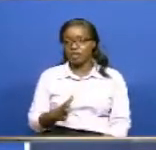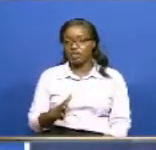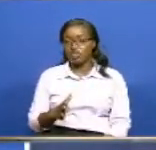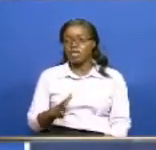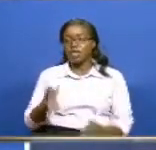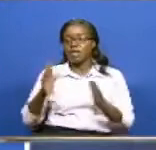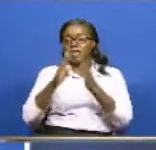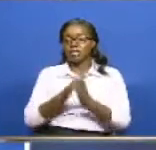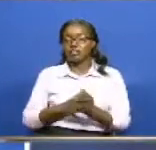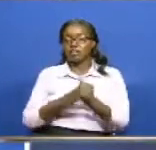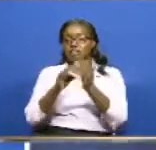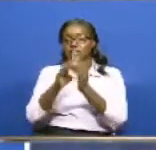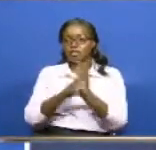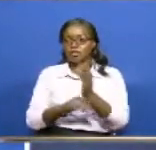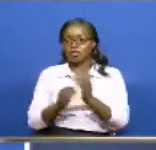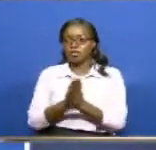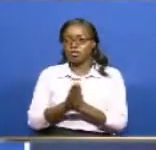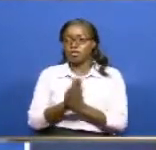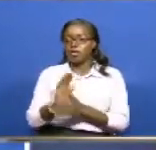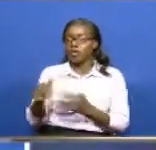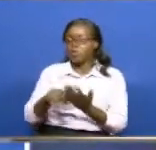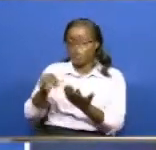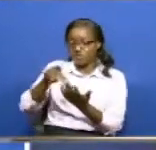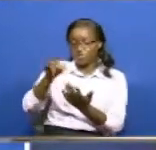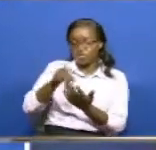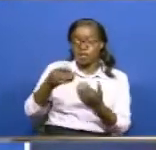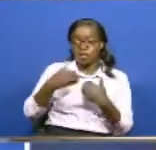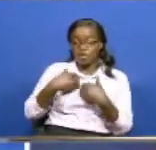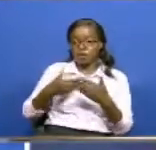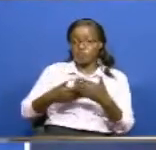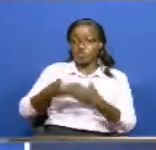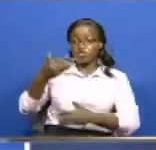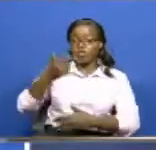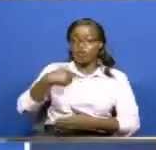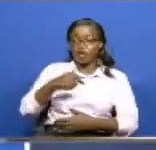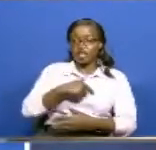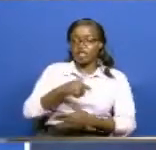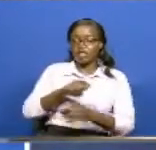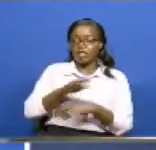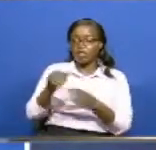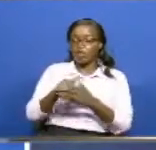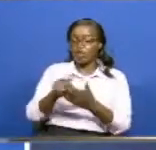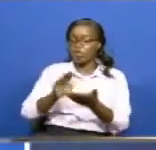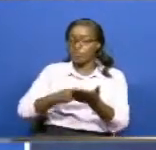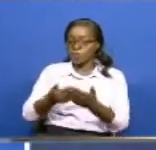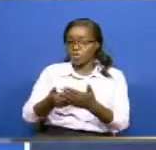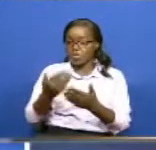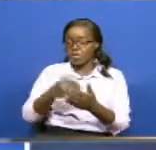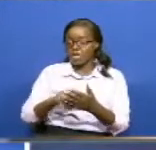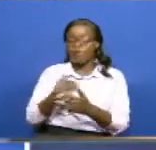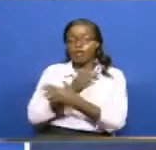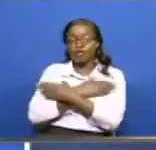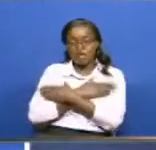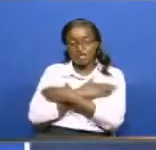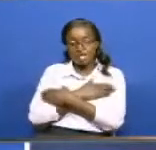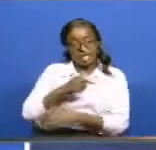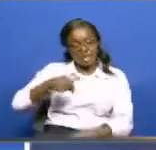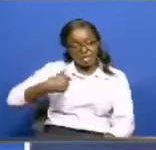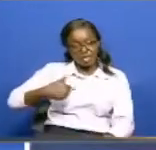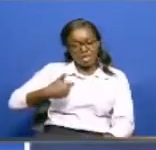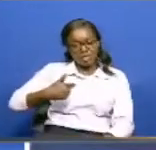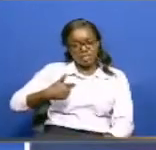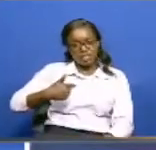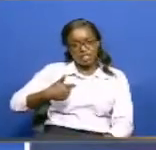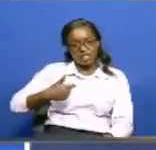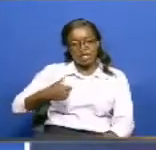House leadership. At all the options that we've had before us, all of those that had been proposed by our colleagues and ourselves, and we